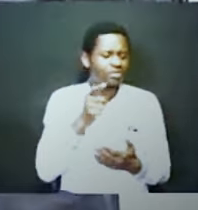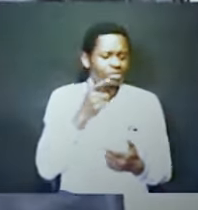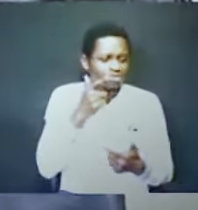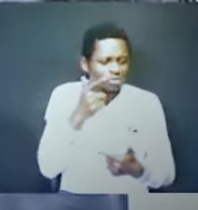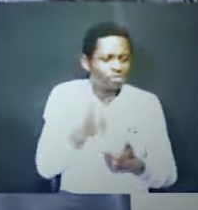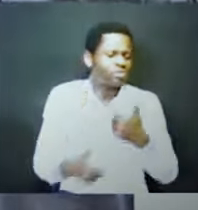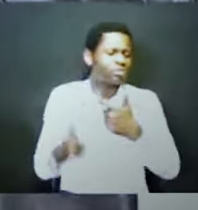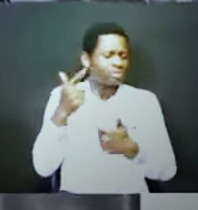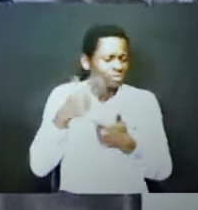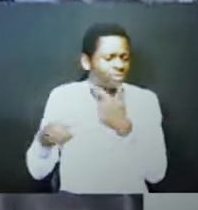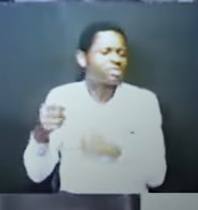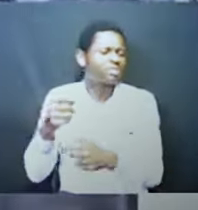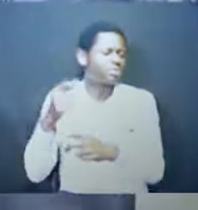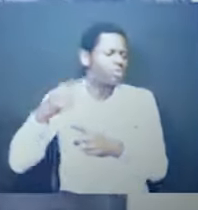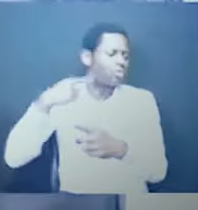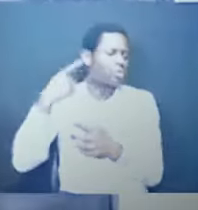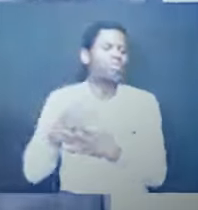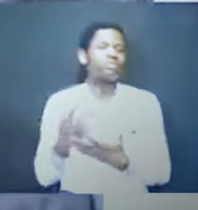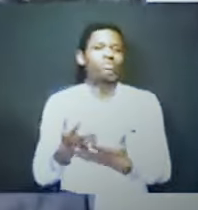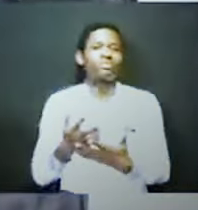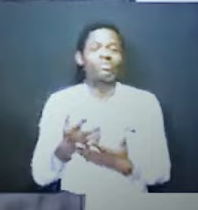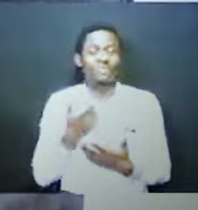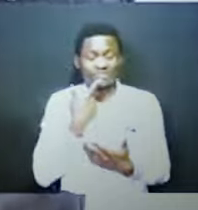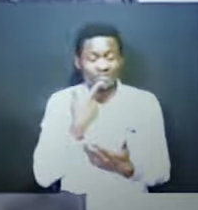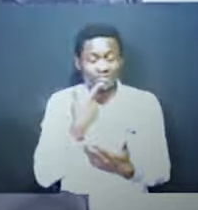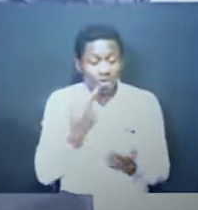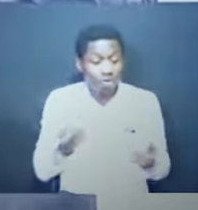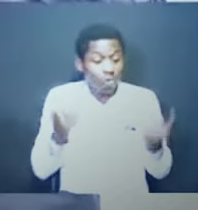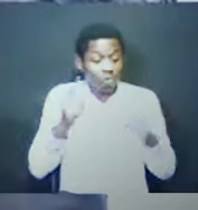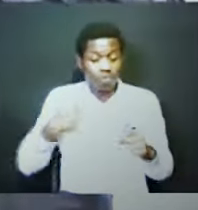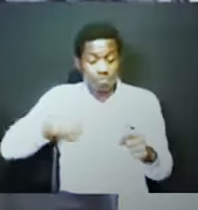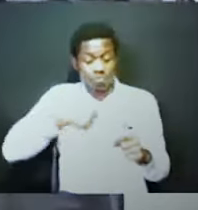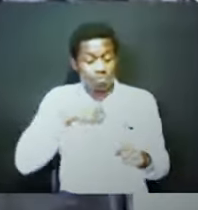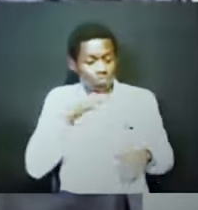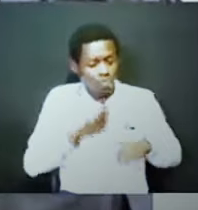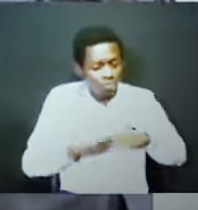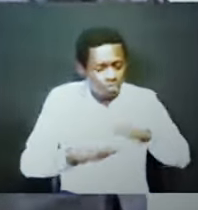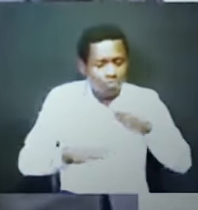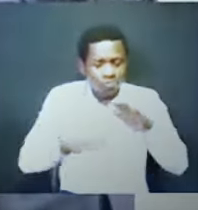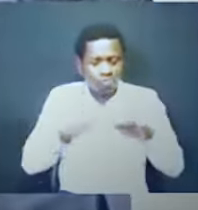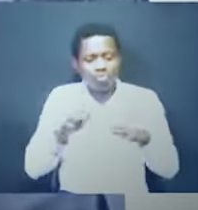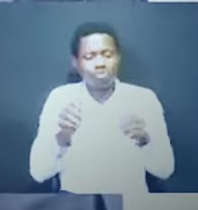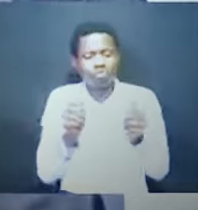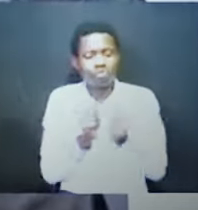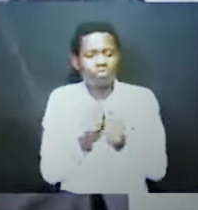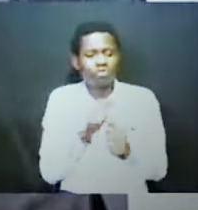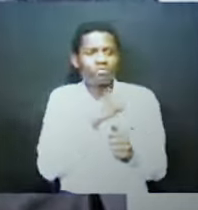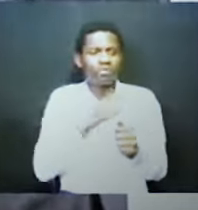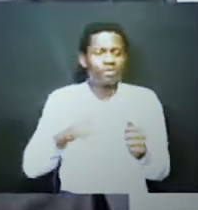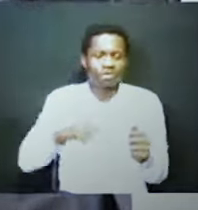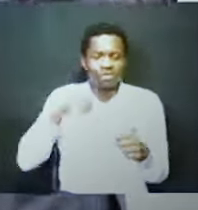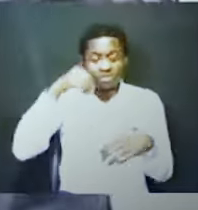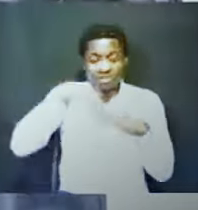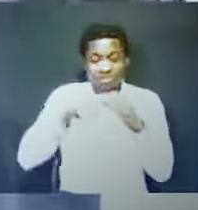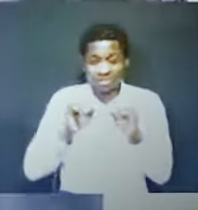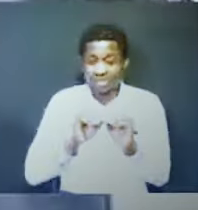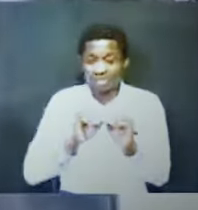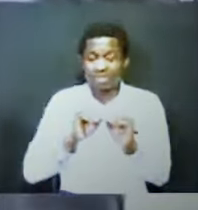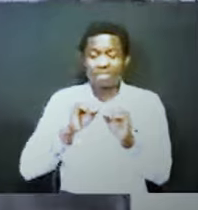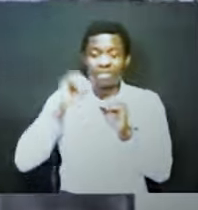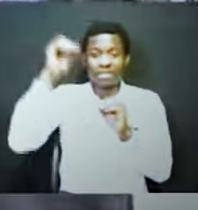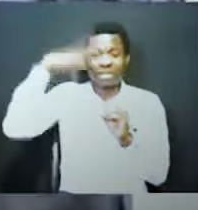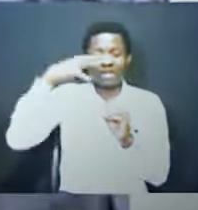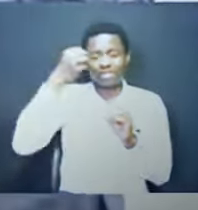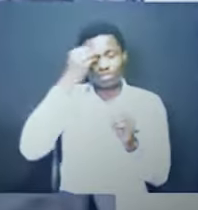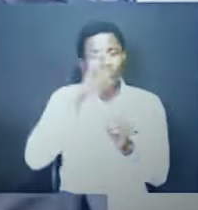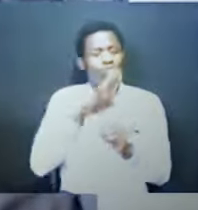generation. When we walk with the Lord in the light of His word, what